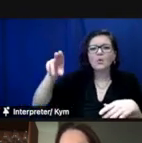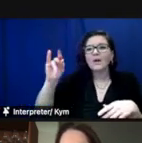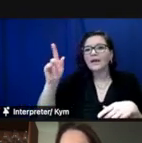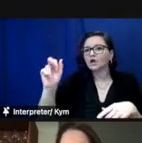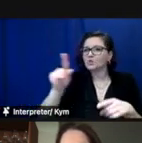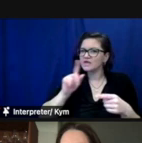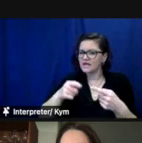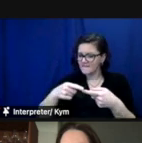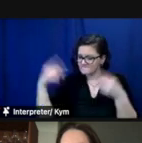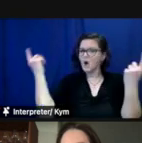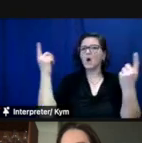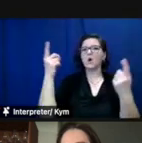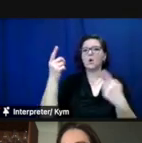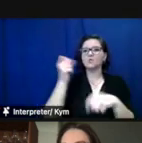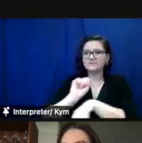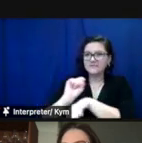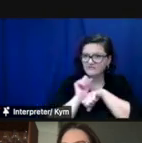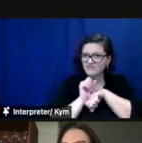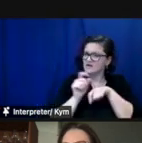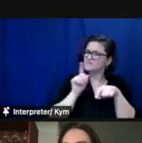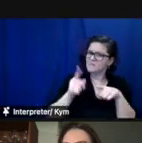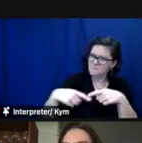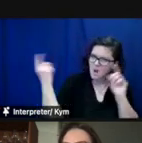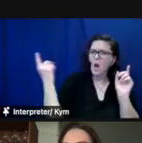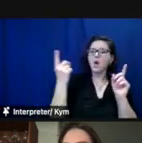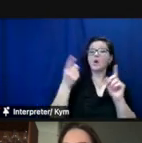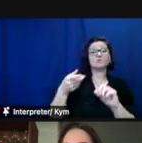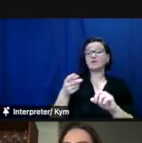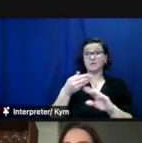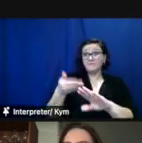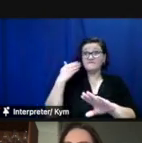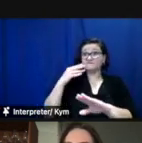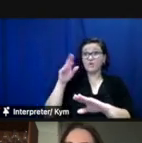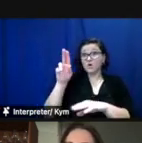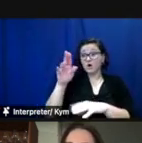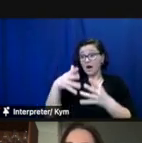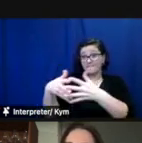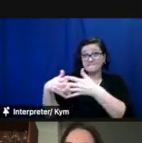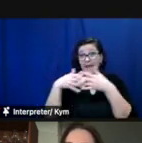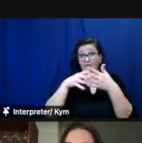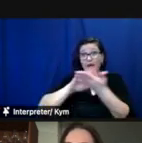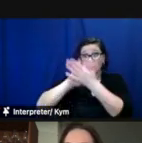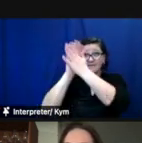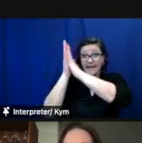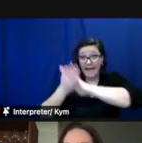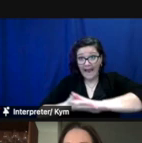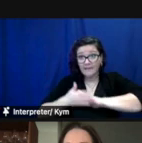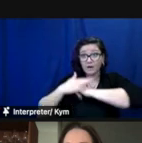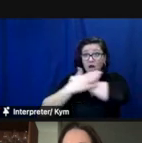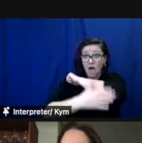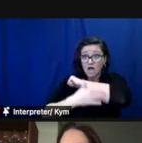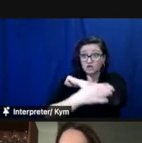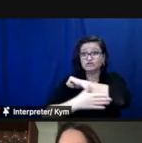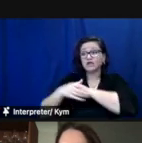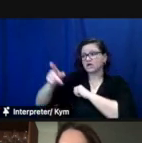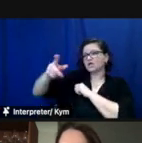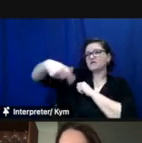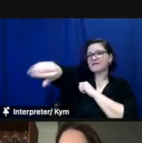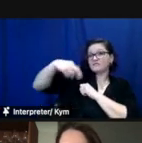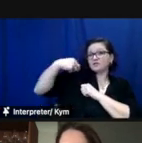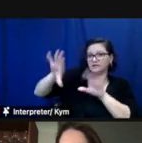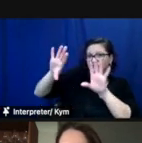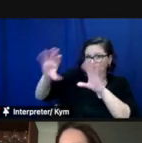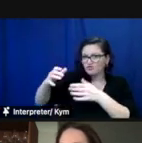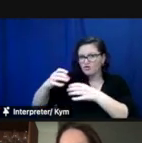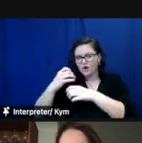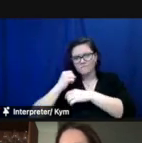very early opposed to slavery before even the United States became a country. They protested against it. And